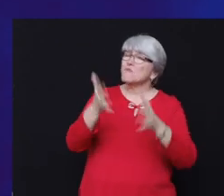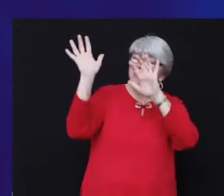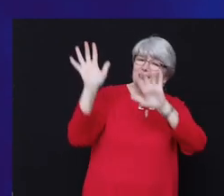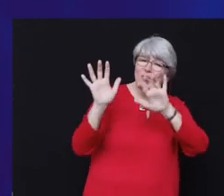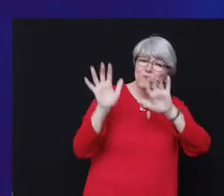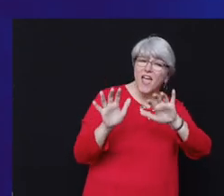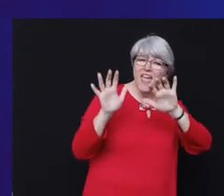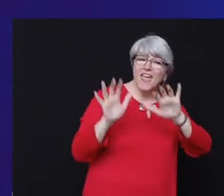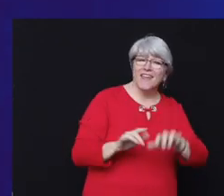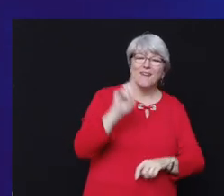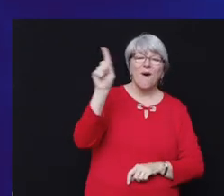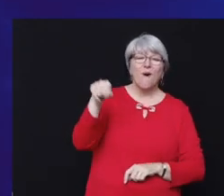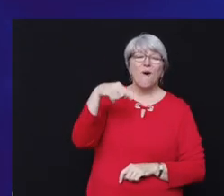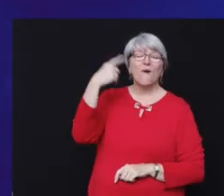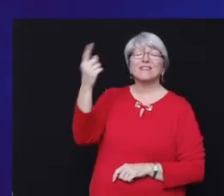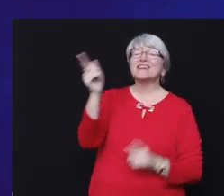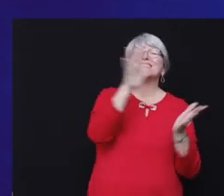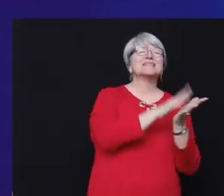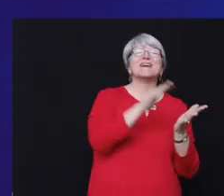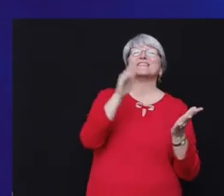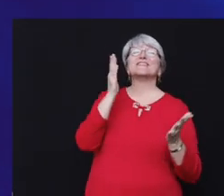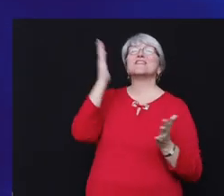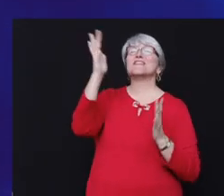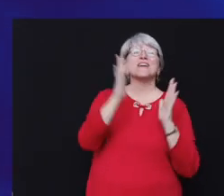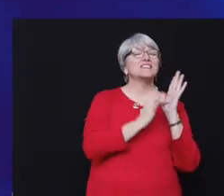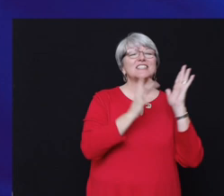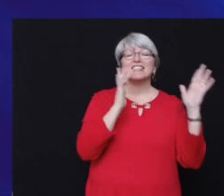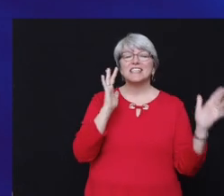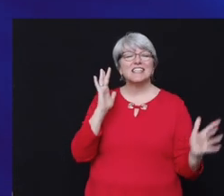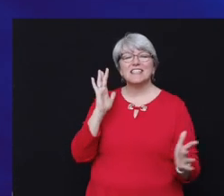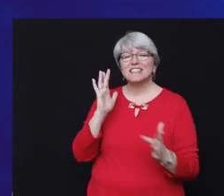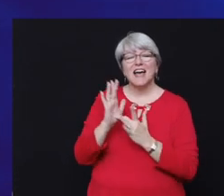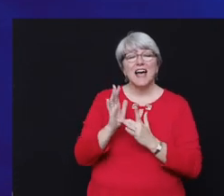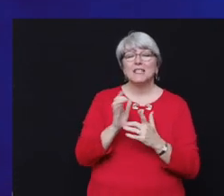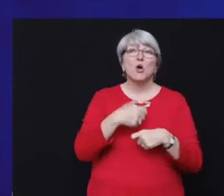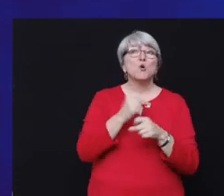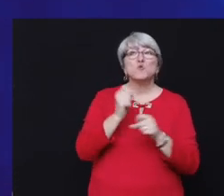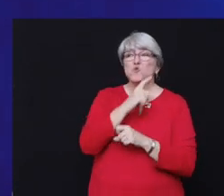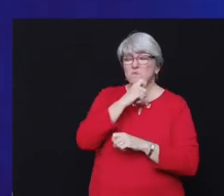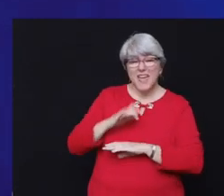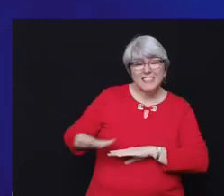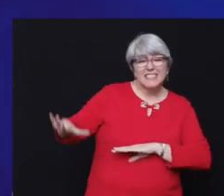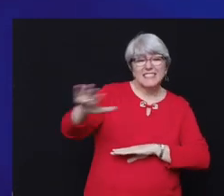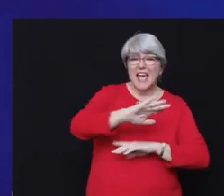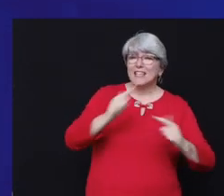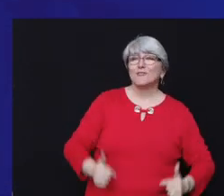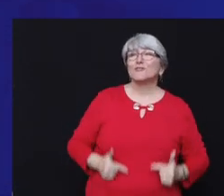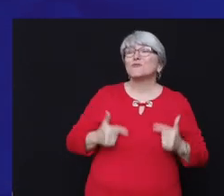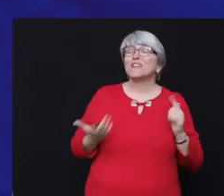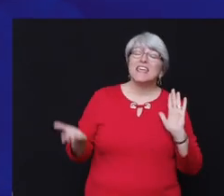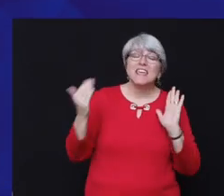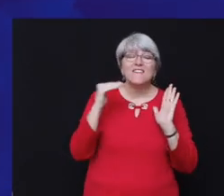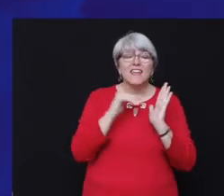and brings the rain? Only the splendor of Jesus. Who makes the desert